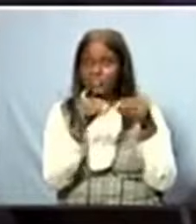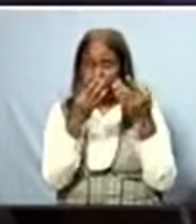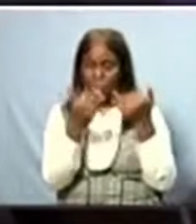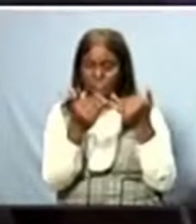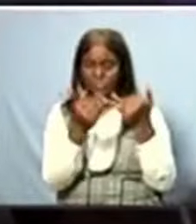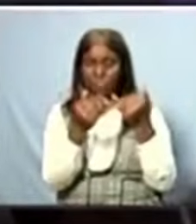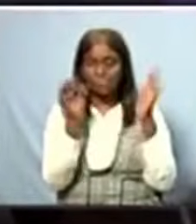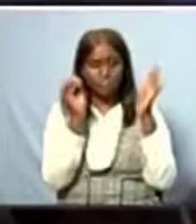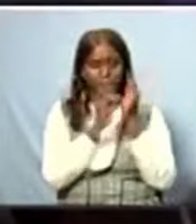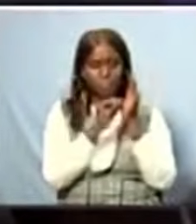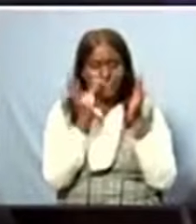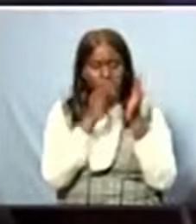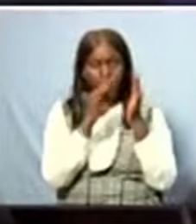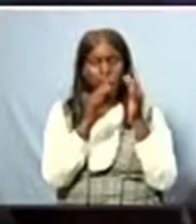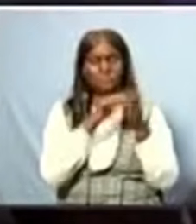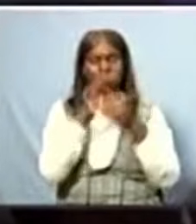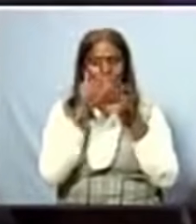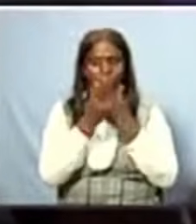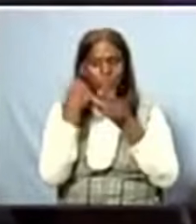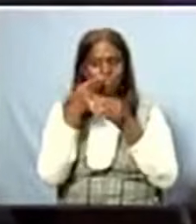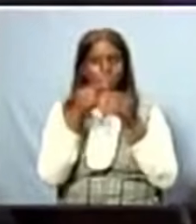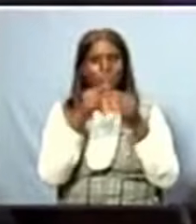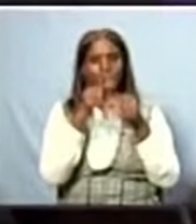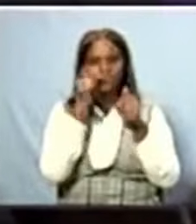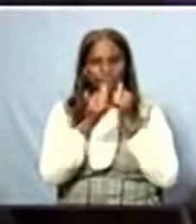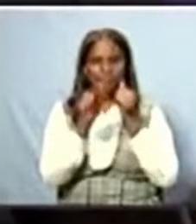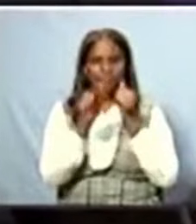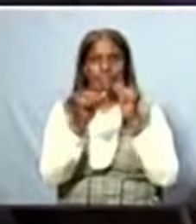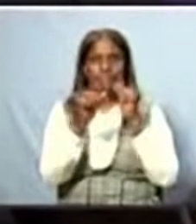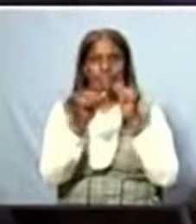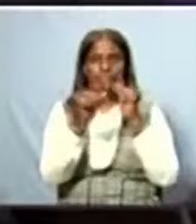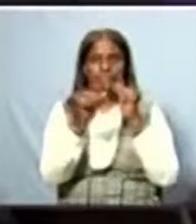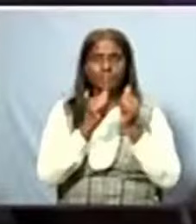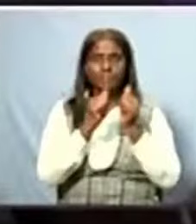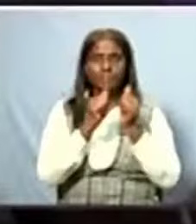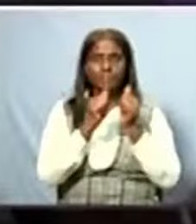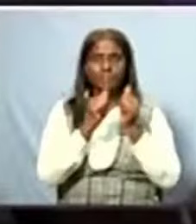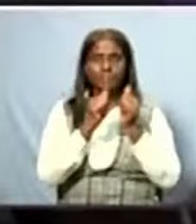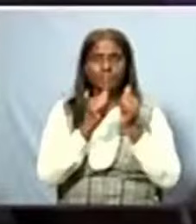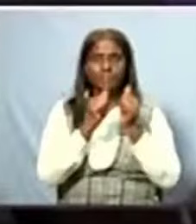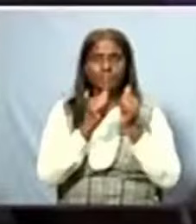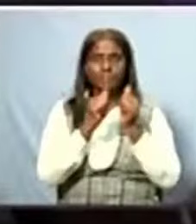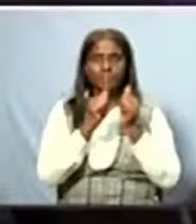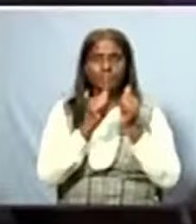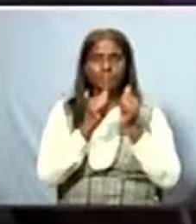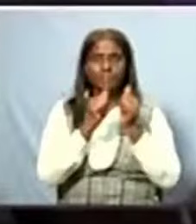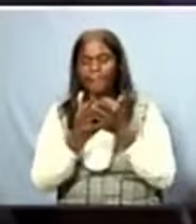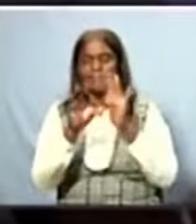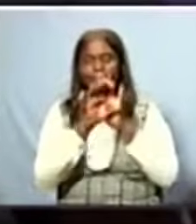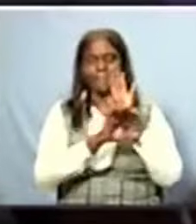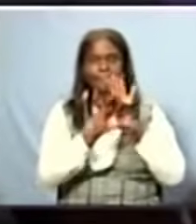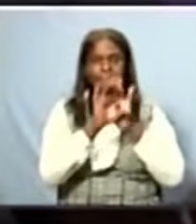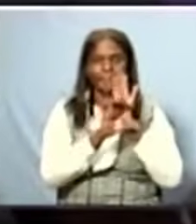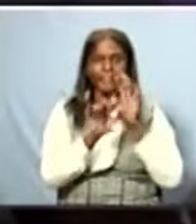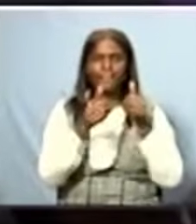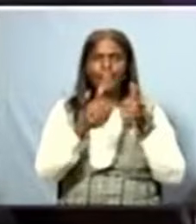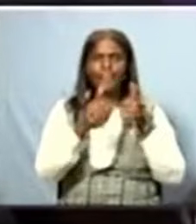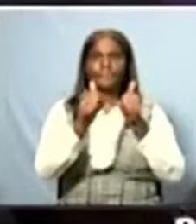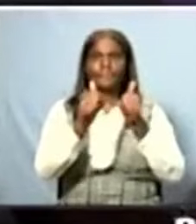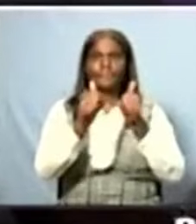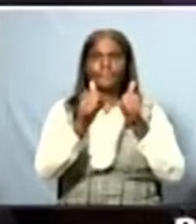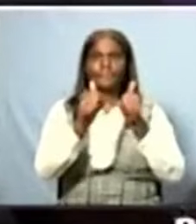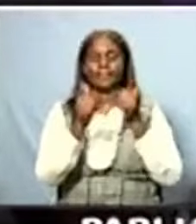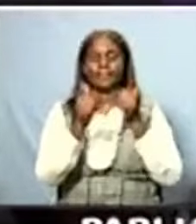it sets a parameter for the constitution. It's a constitutional court that will still interpret the breach of the constitution itself.